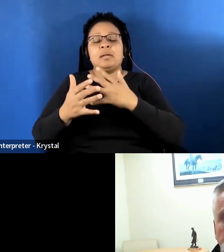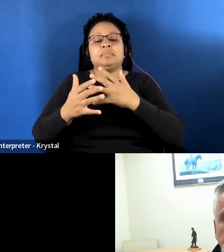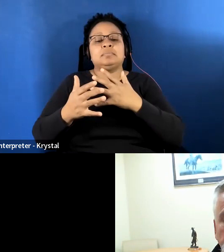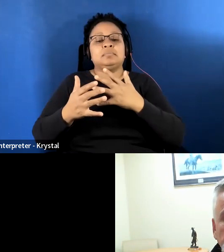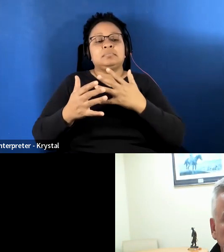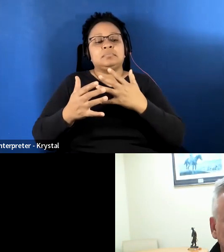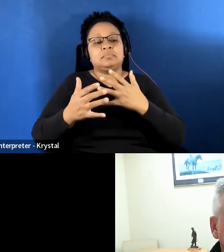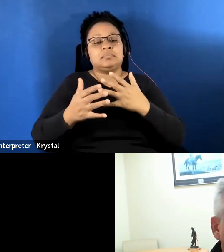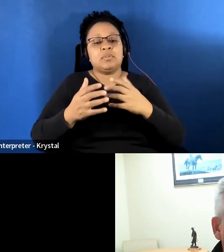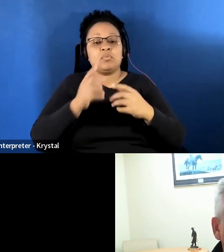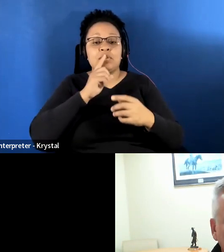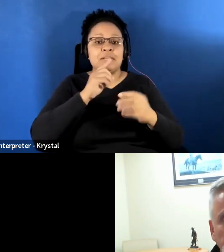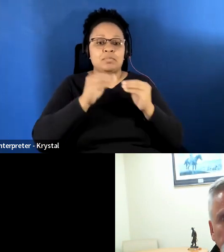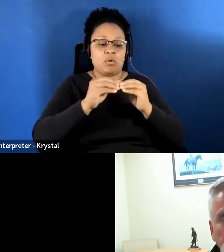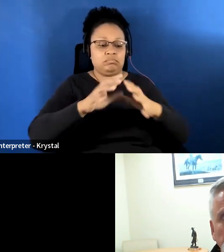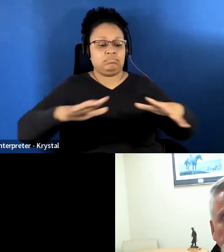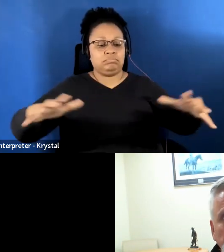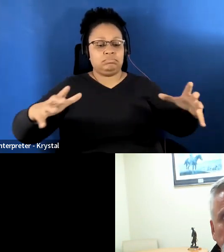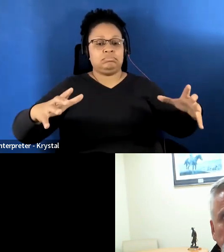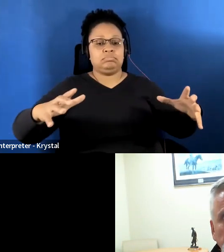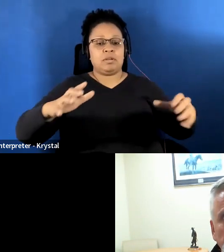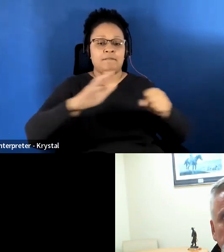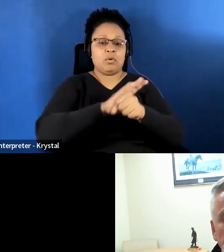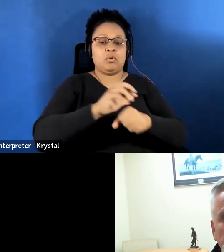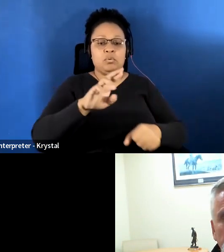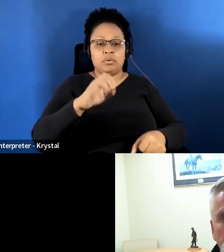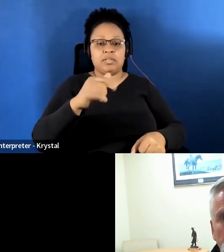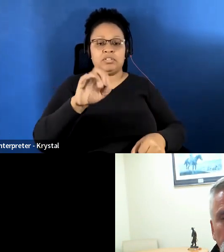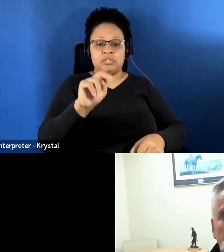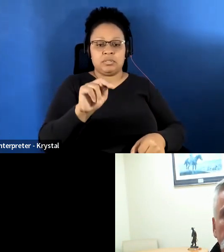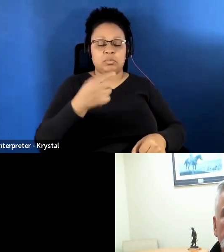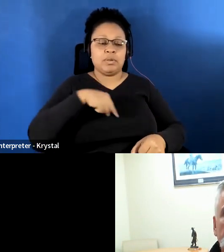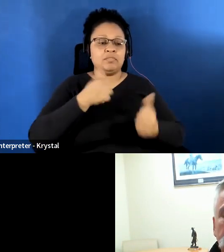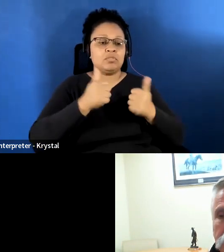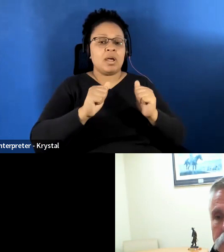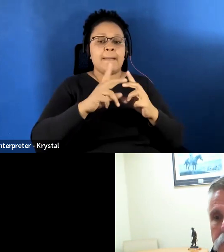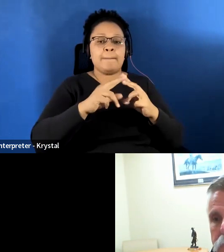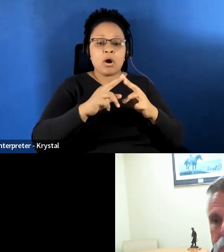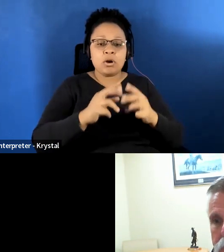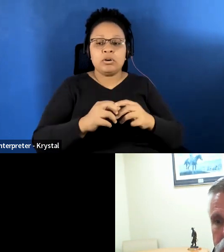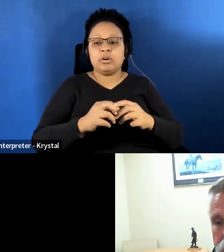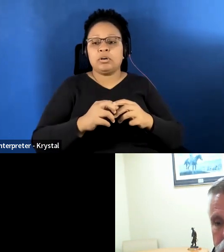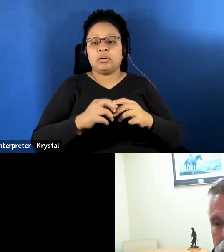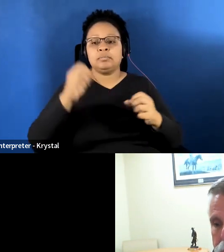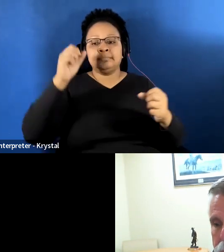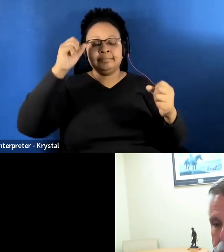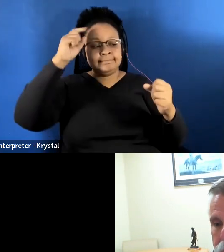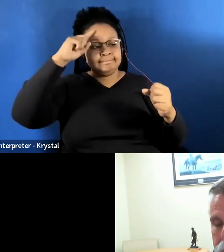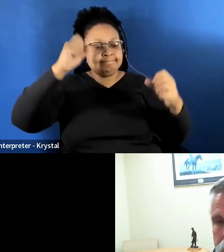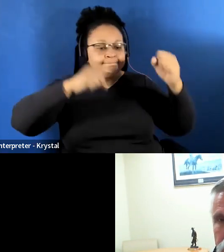That's one thing we've tried, partnering and collaborating with more